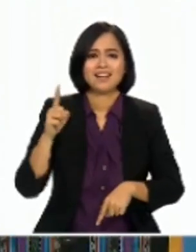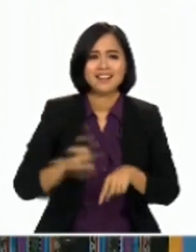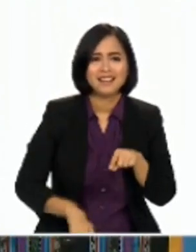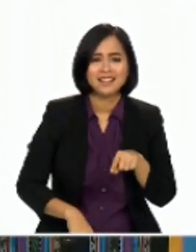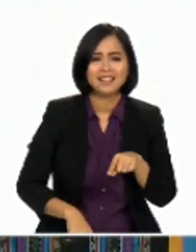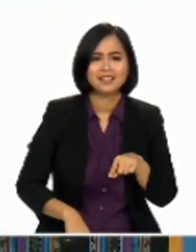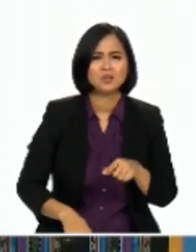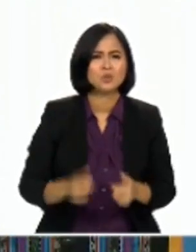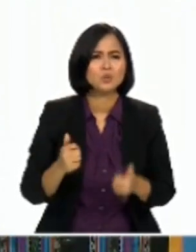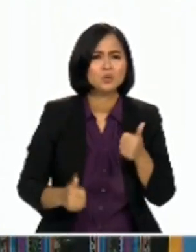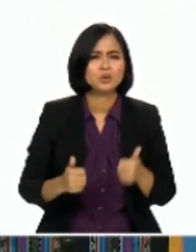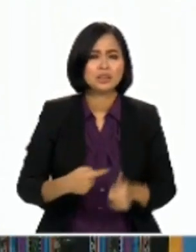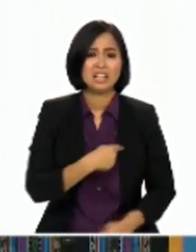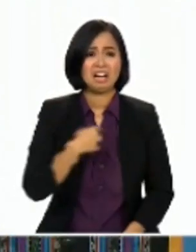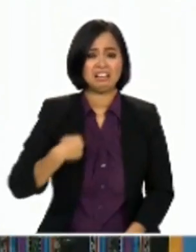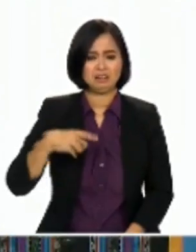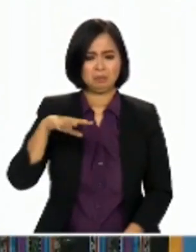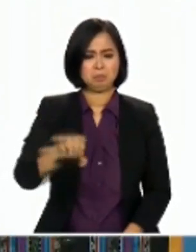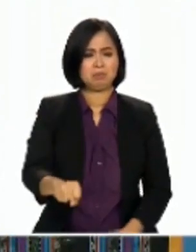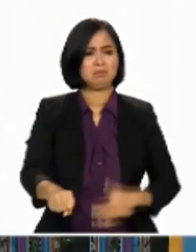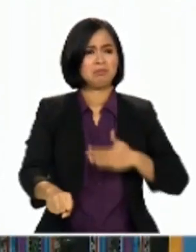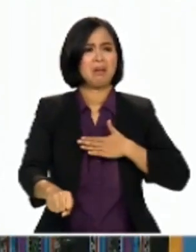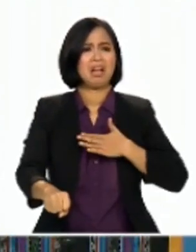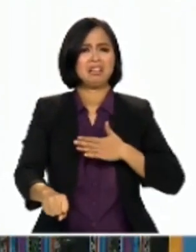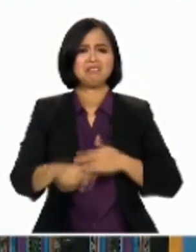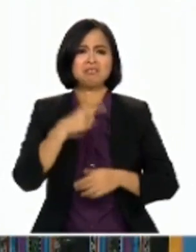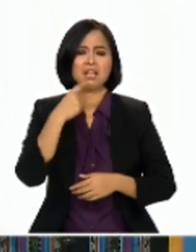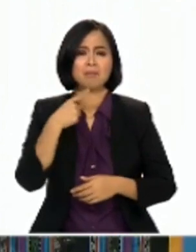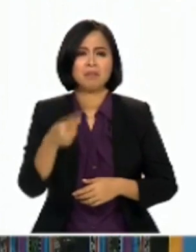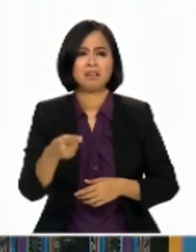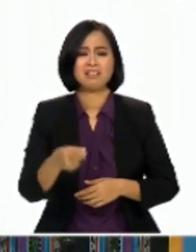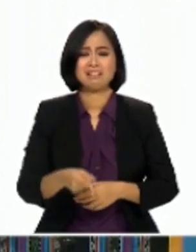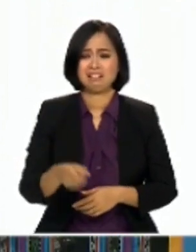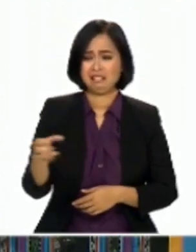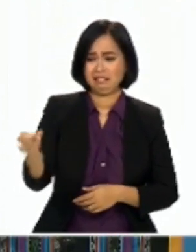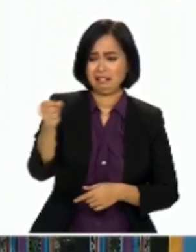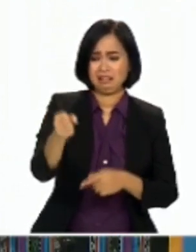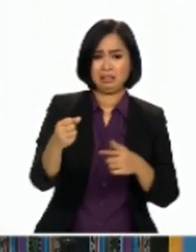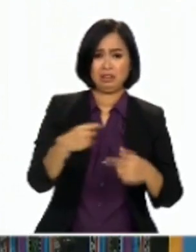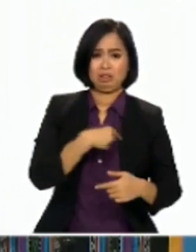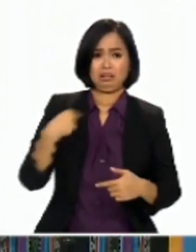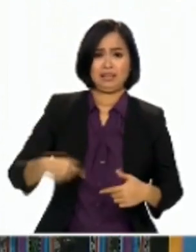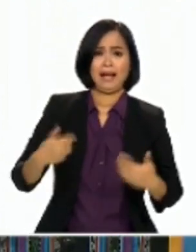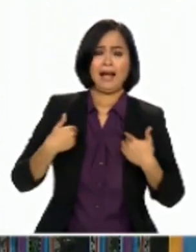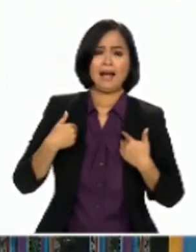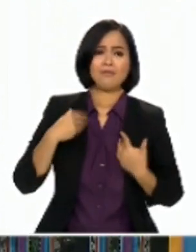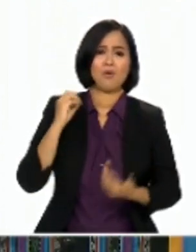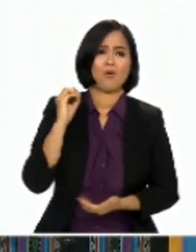China also claims the property and he is in possession.